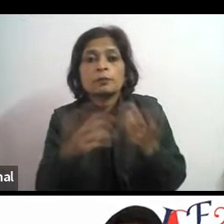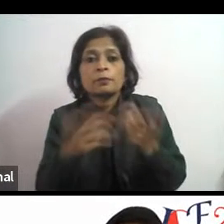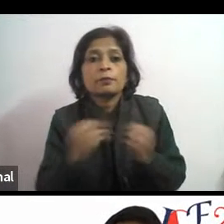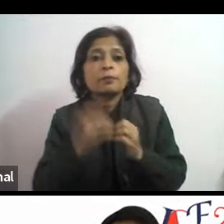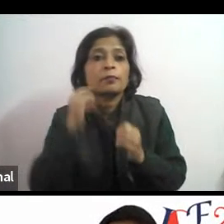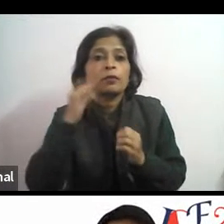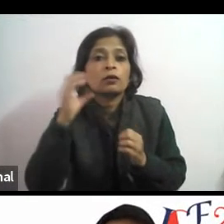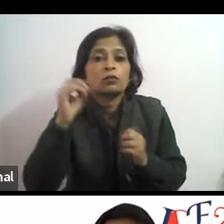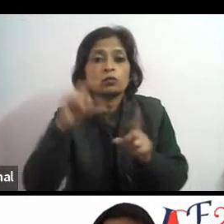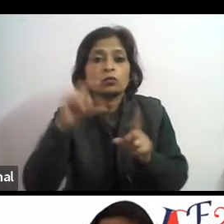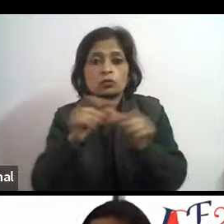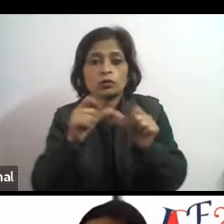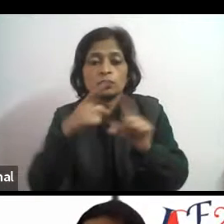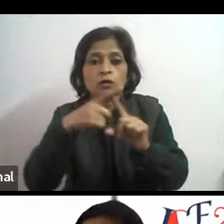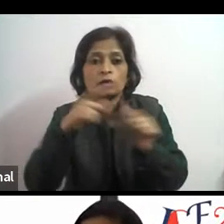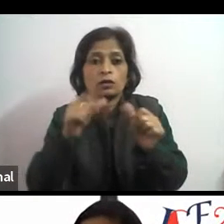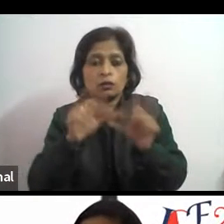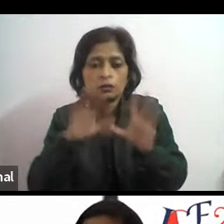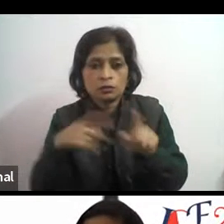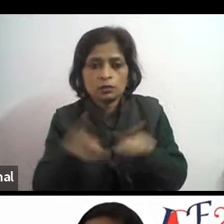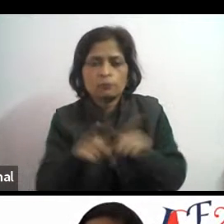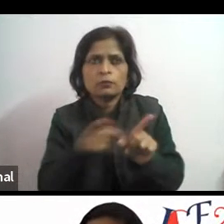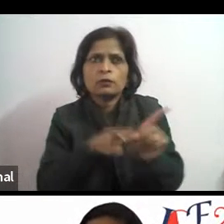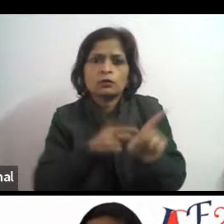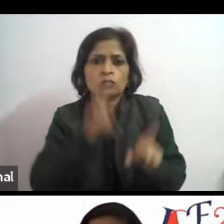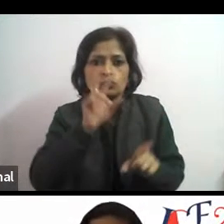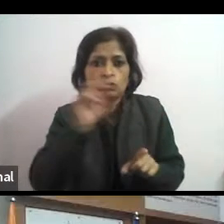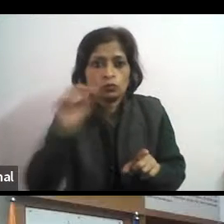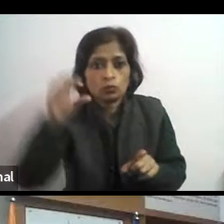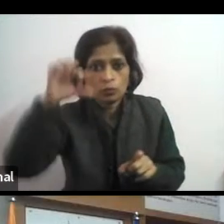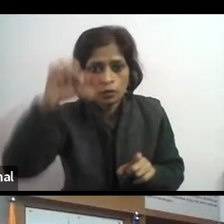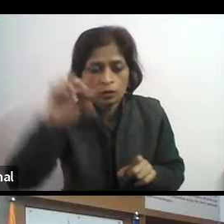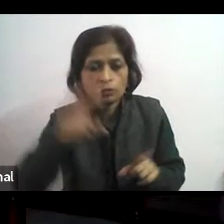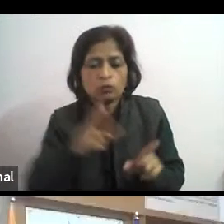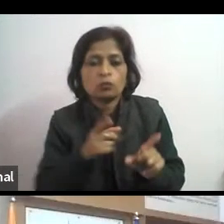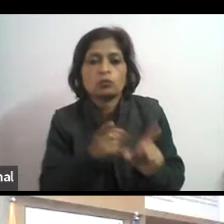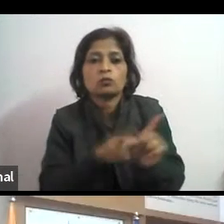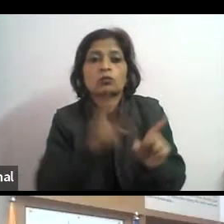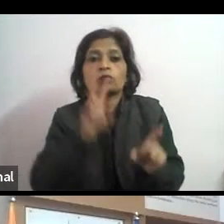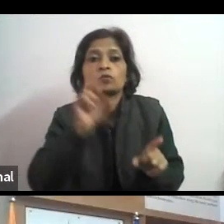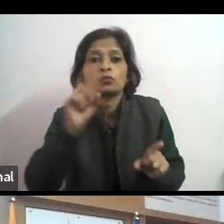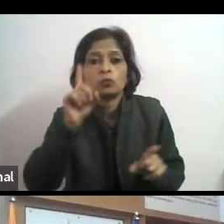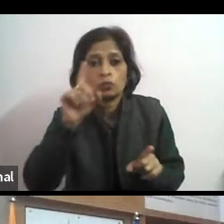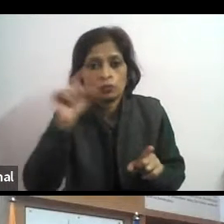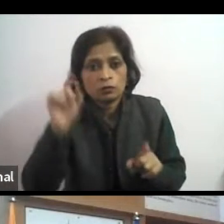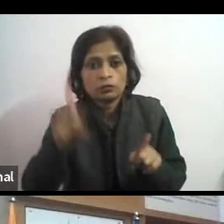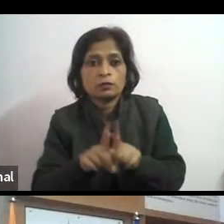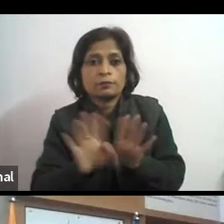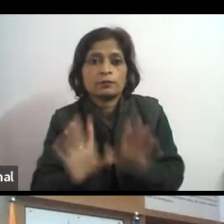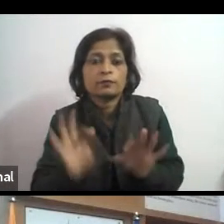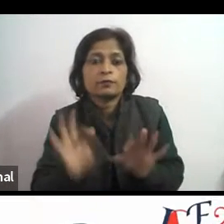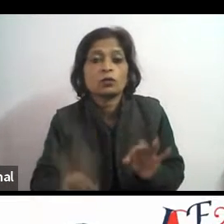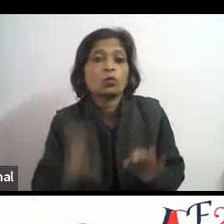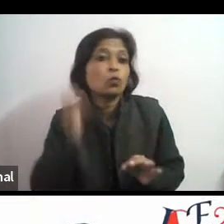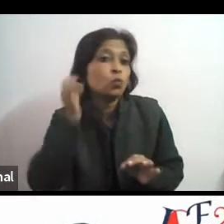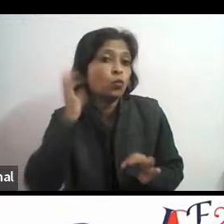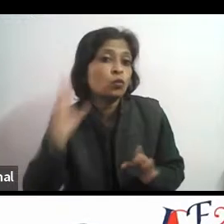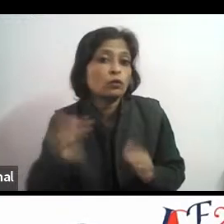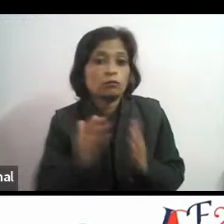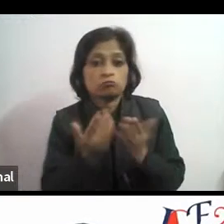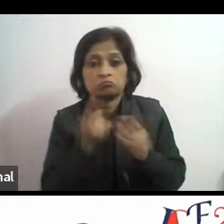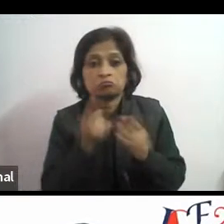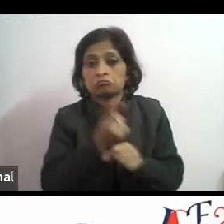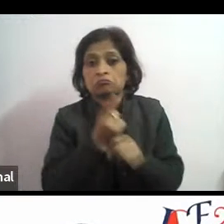Marquis Who's Who 2009 and 2010. Dr. Ashish Panath has won the Golden Educationist of India